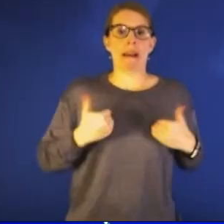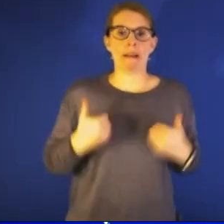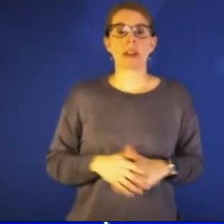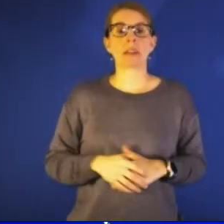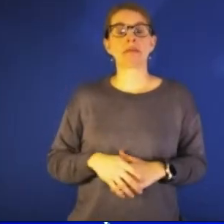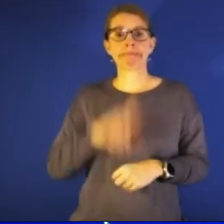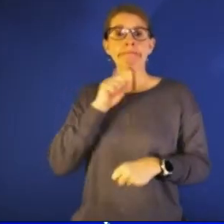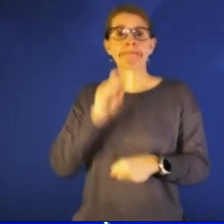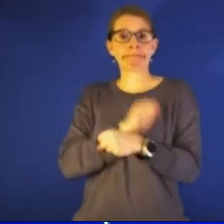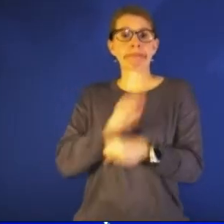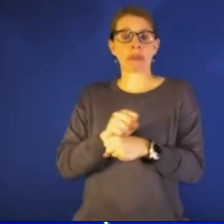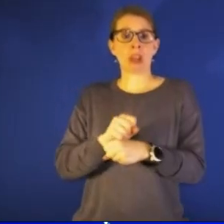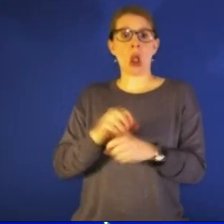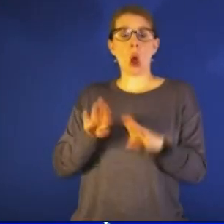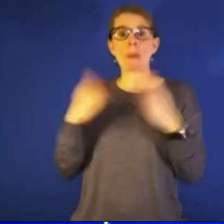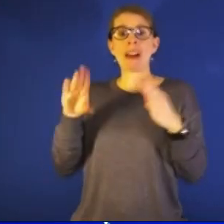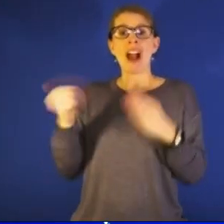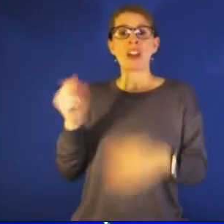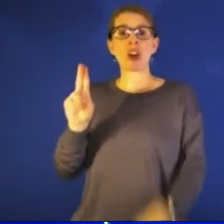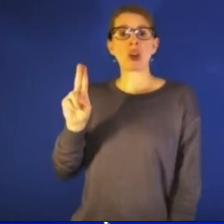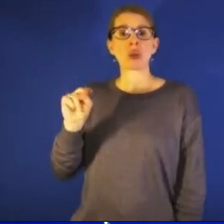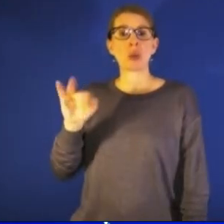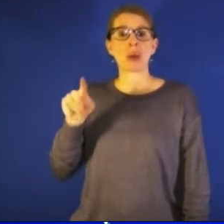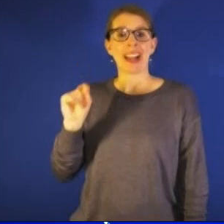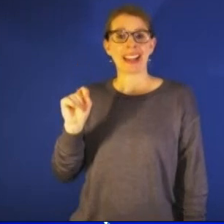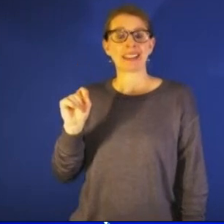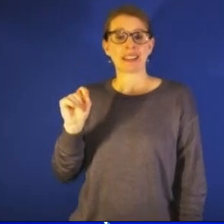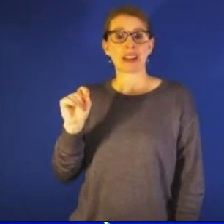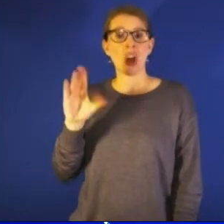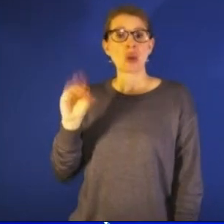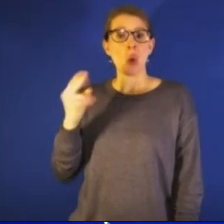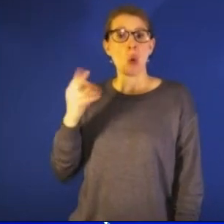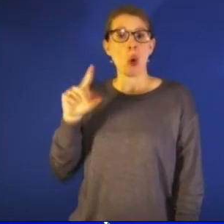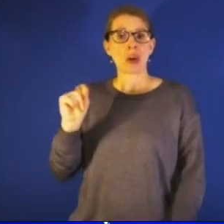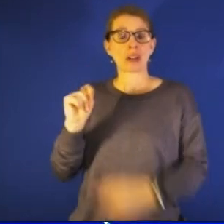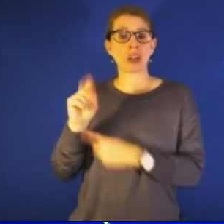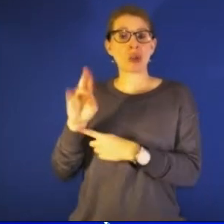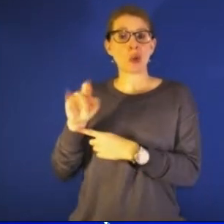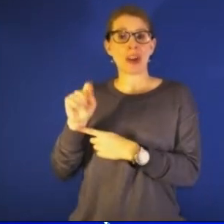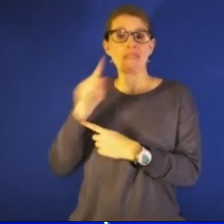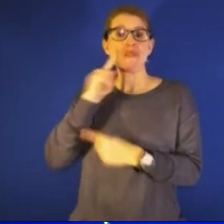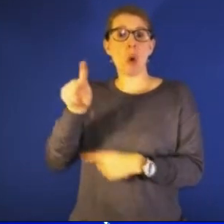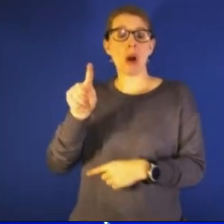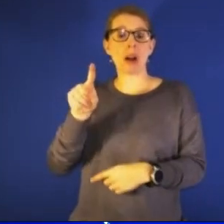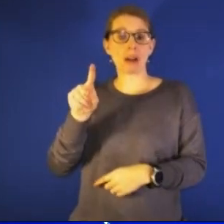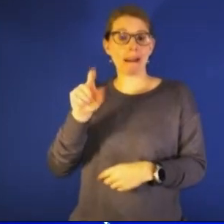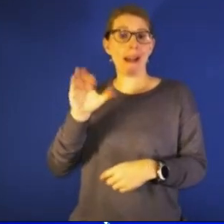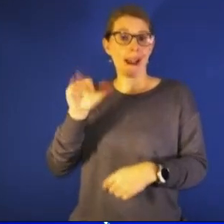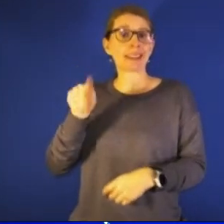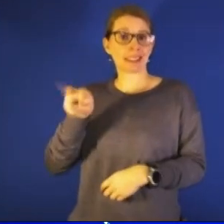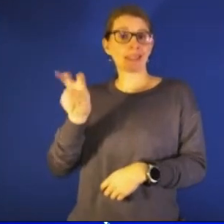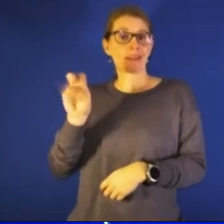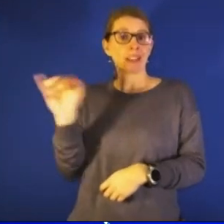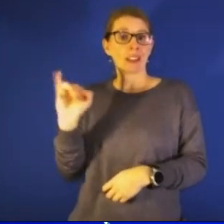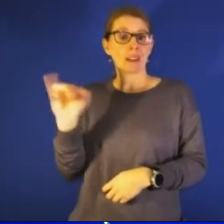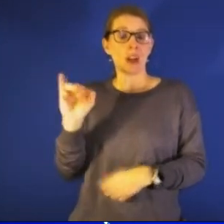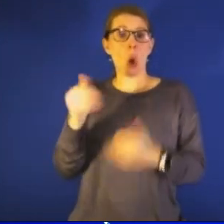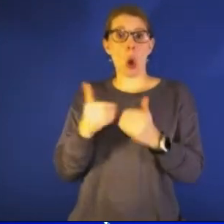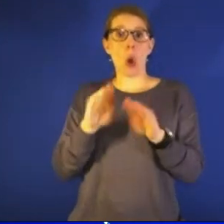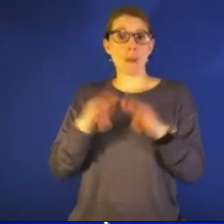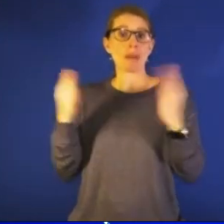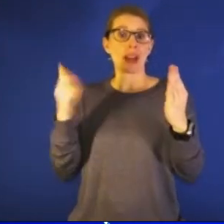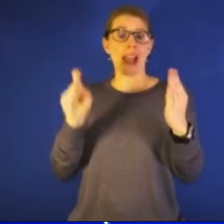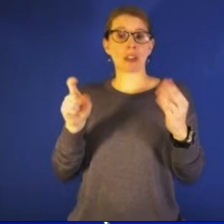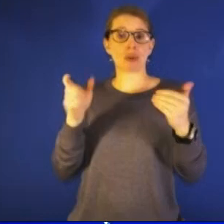other units. So our cohort units for our active infections, we've had to open up other units because of this in